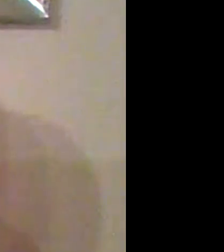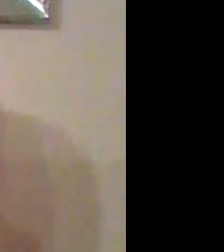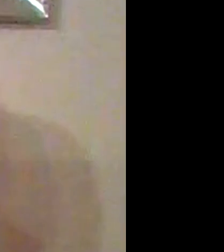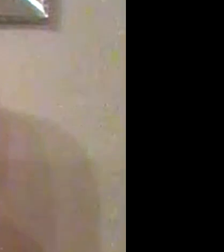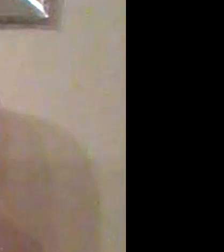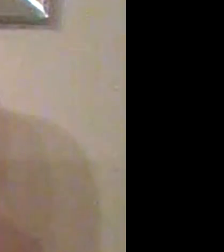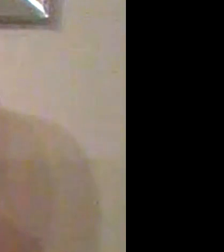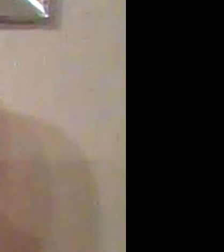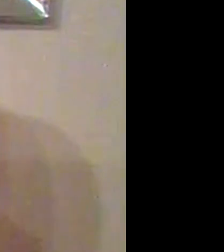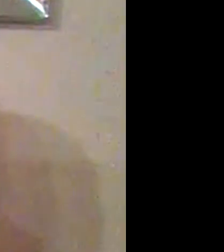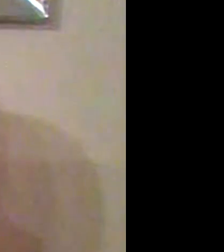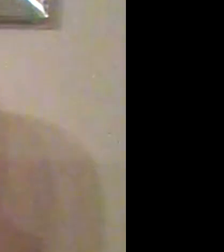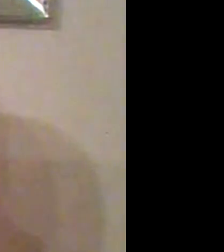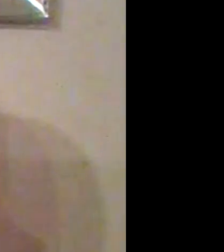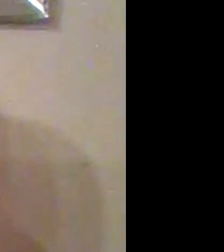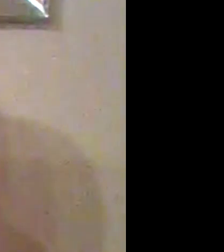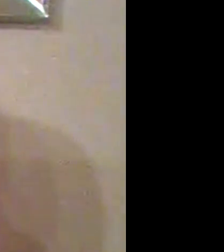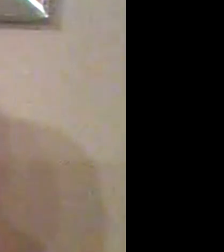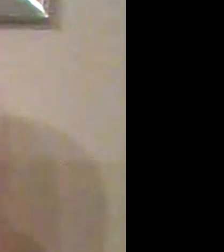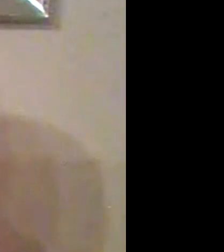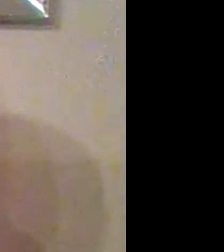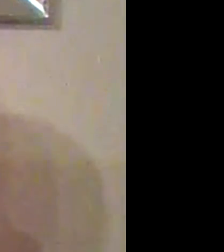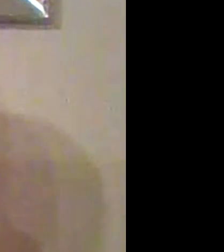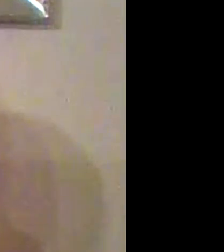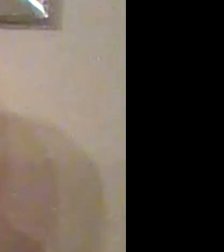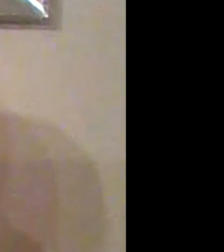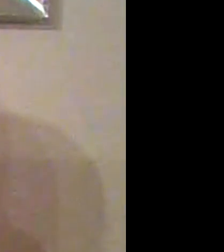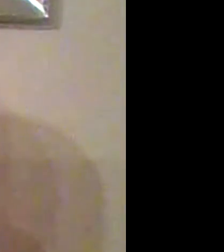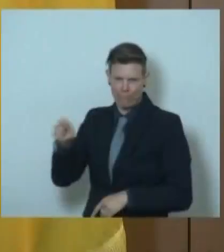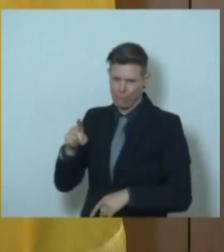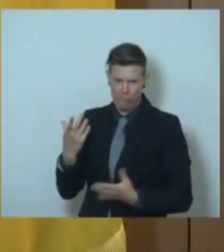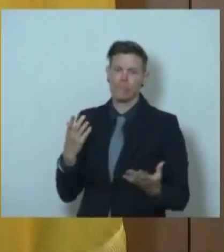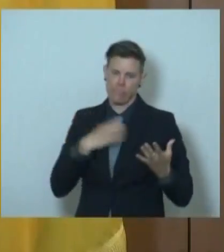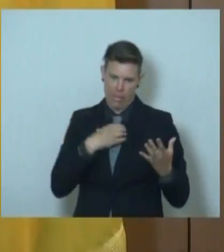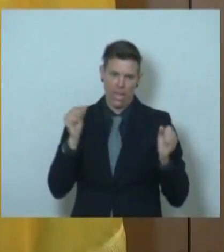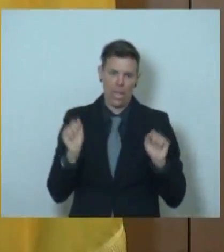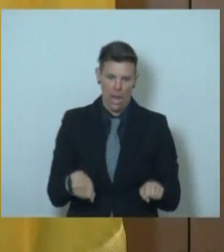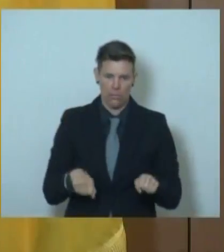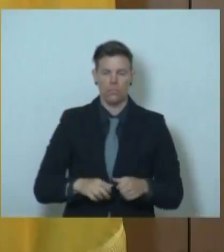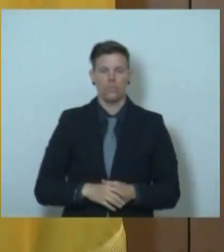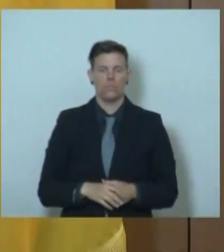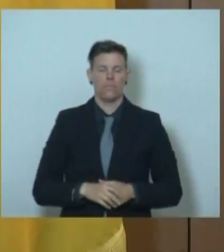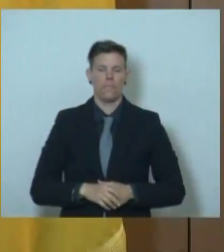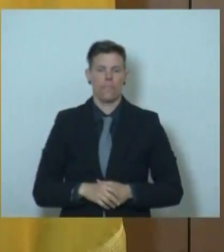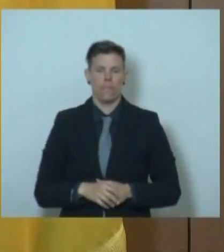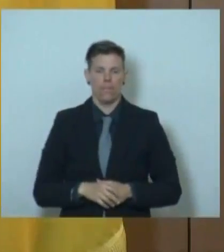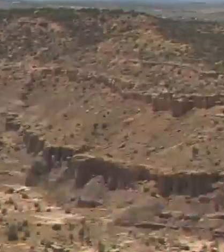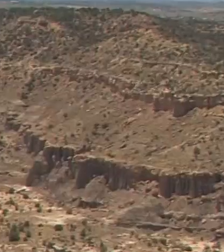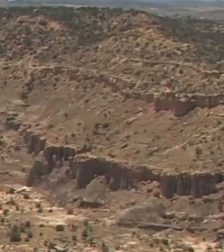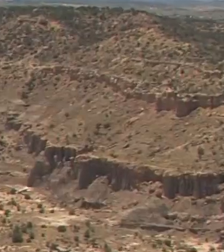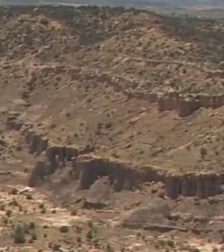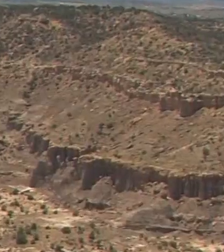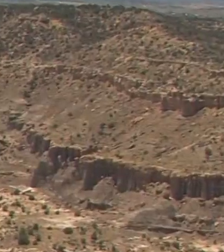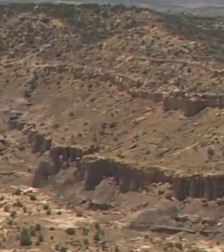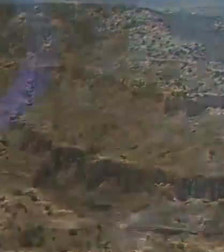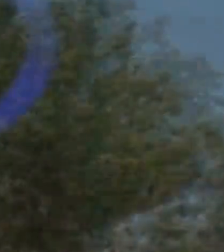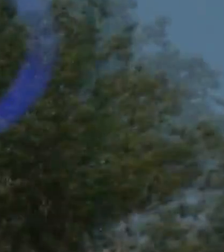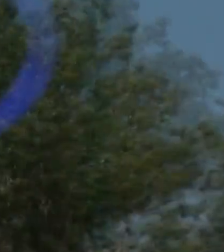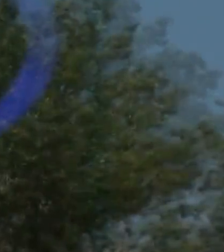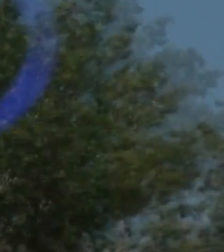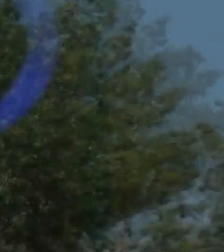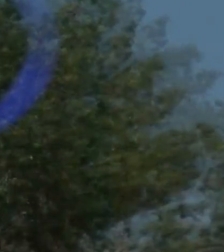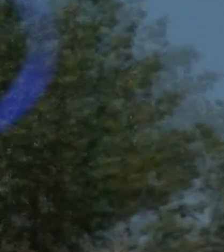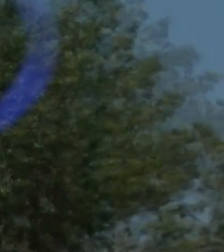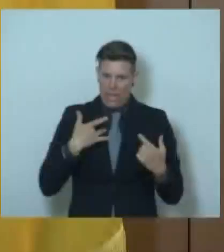region, this new order applies to the entire state. This is really good news. New Mexico is